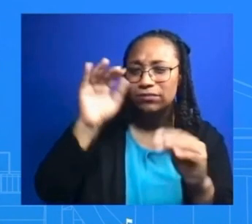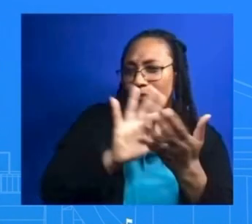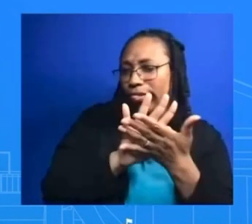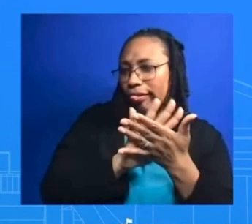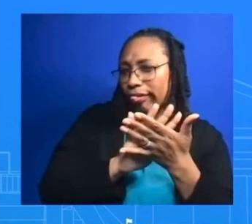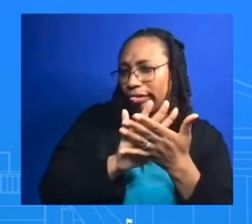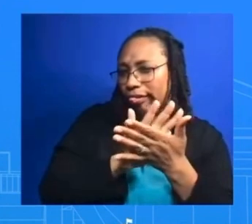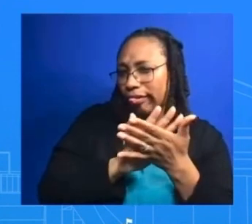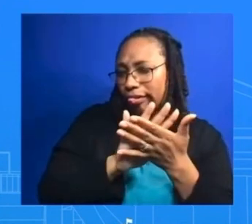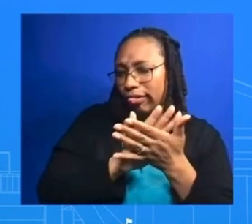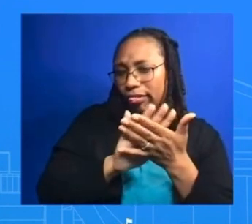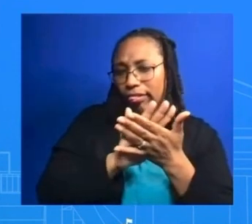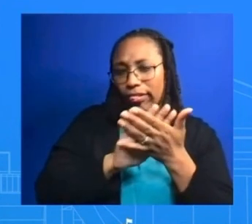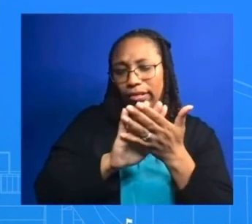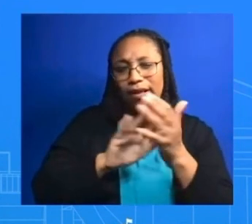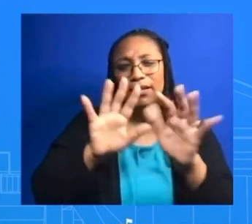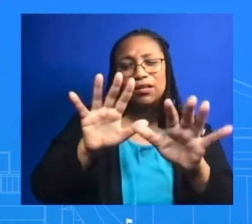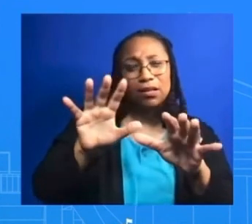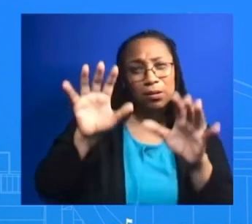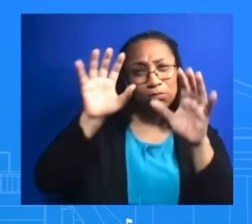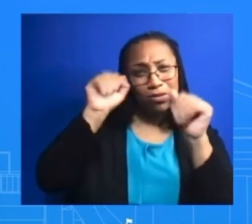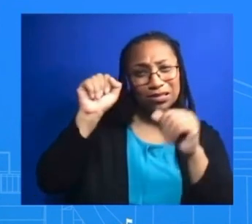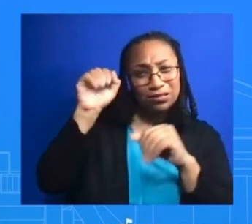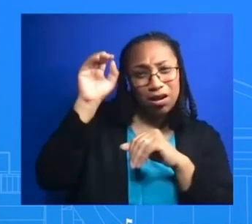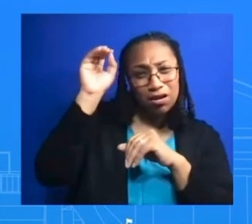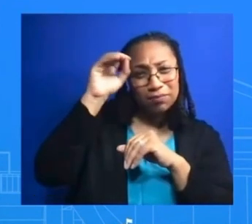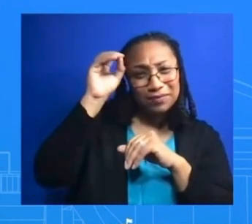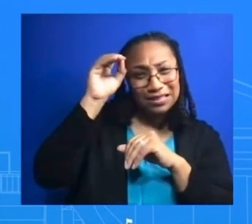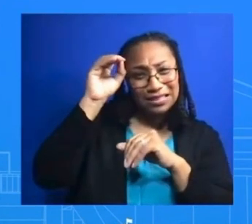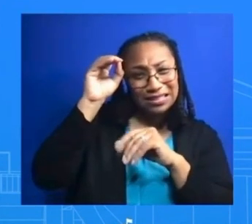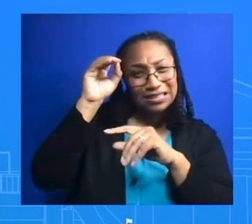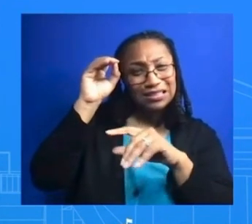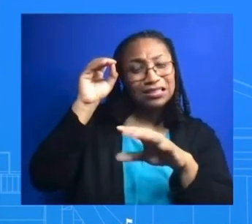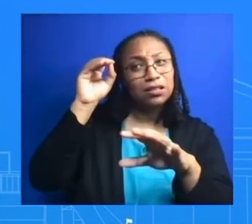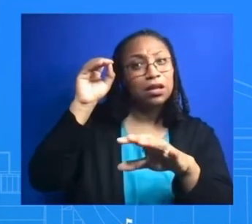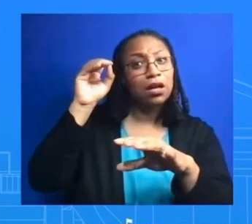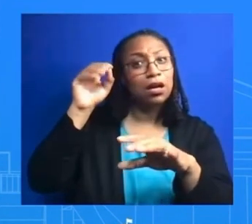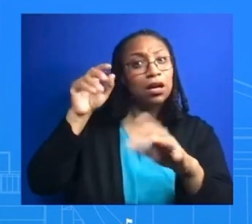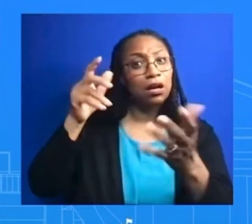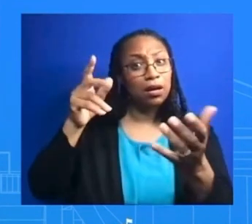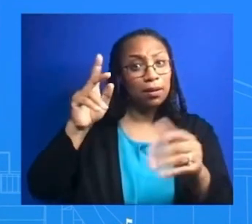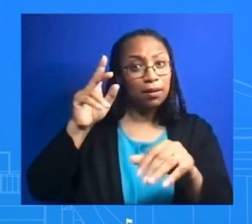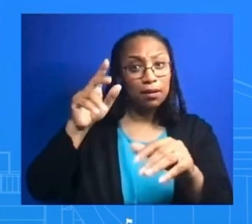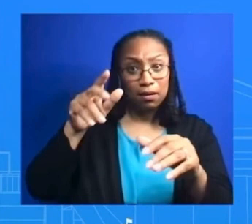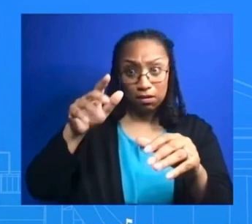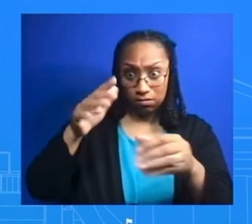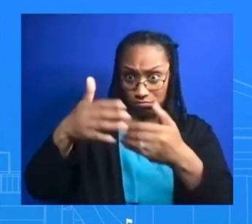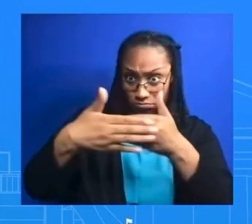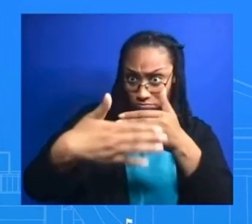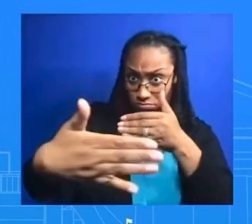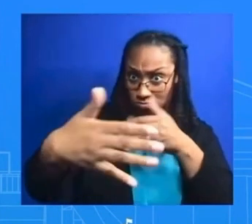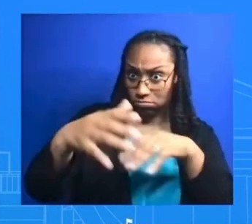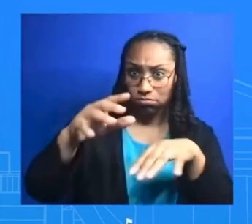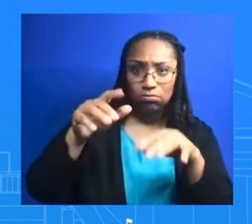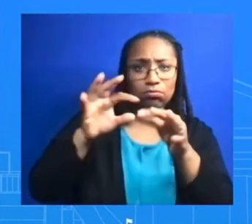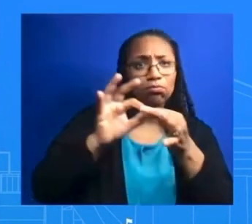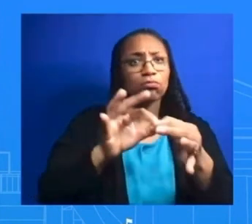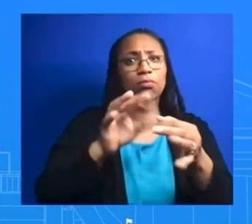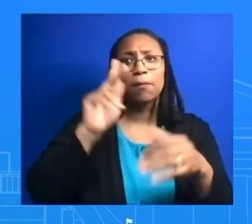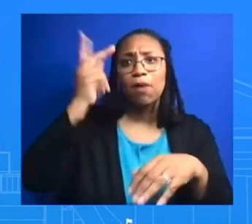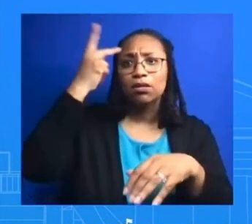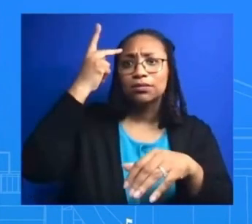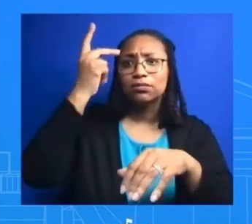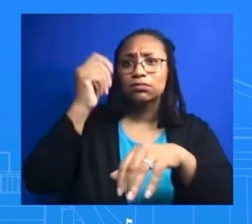other areas of policymaking that you do? Well, look, I think that it's kind of in the eye of the beholder,